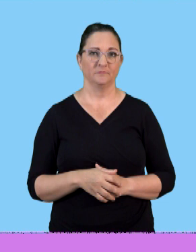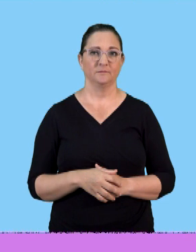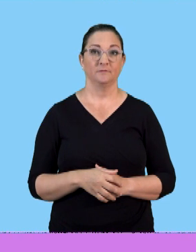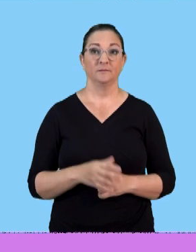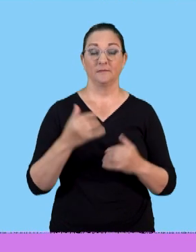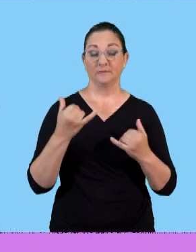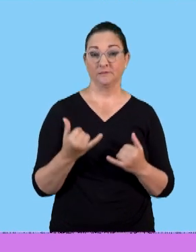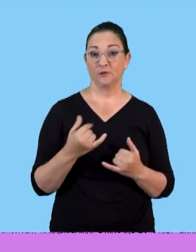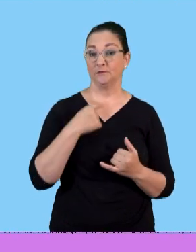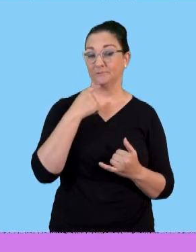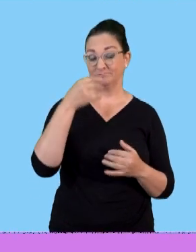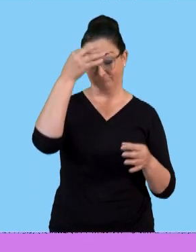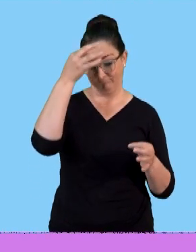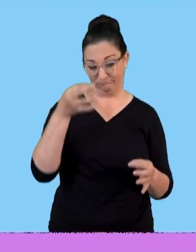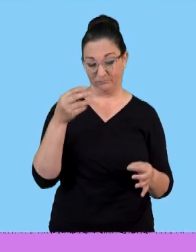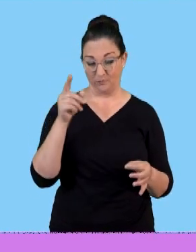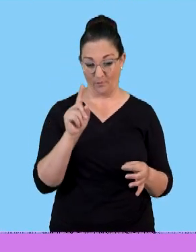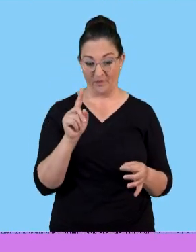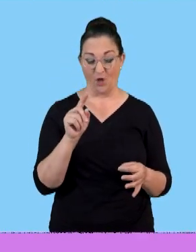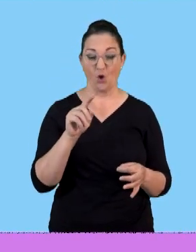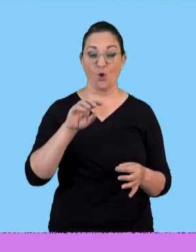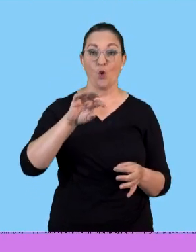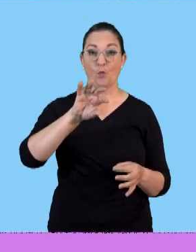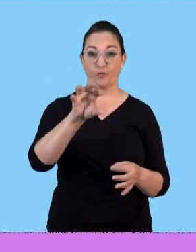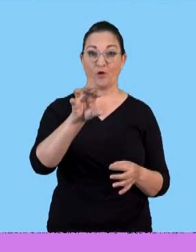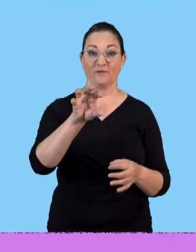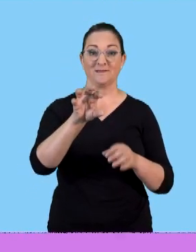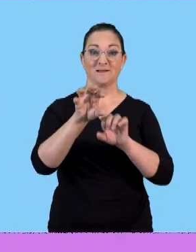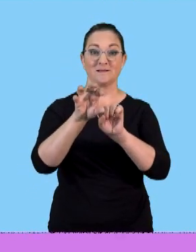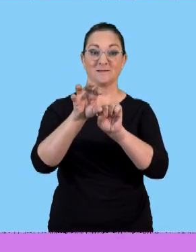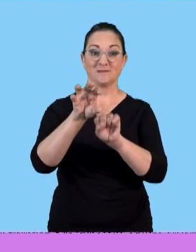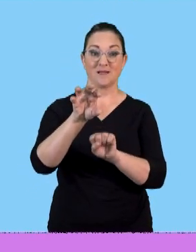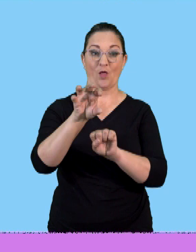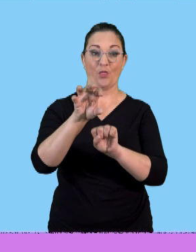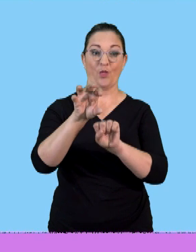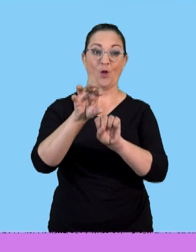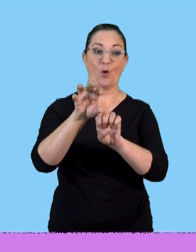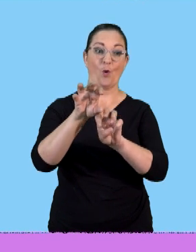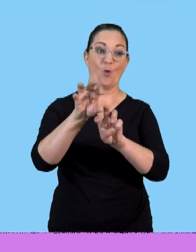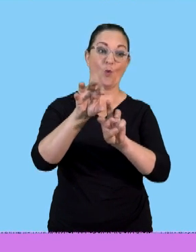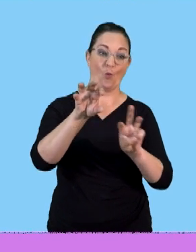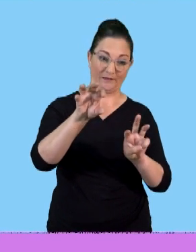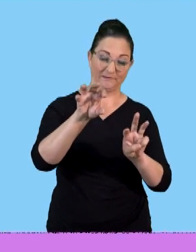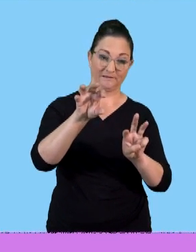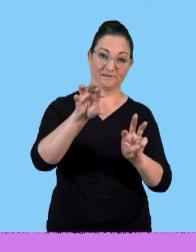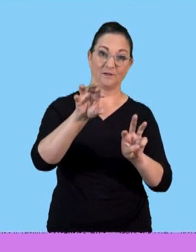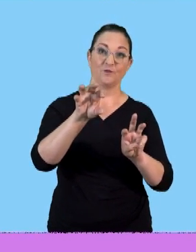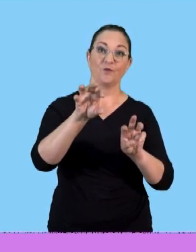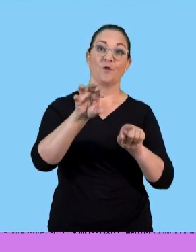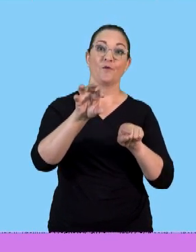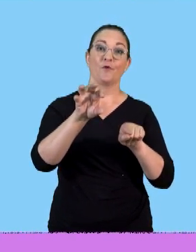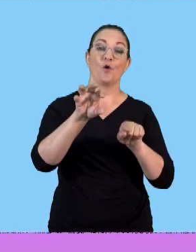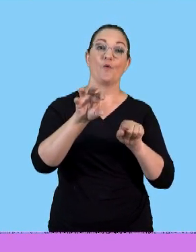determine the province that is southwest of the Free State and at the same time south of the Northern